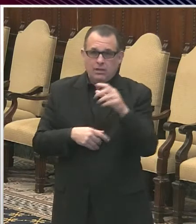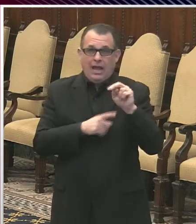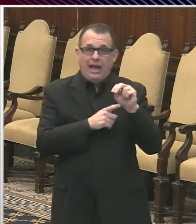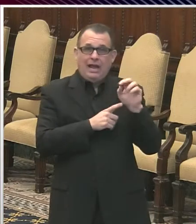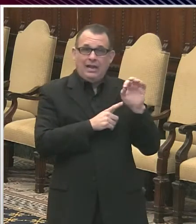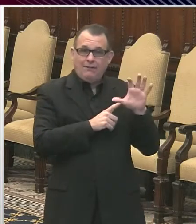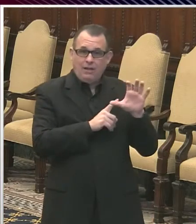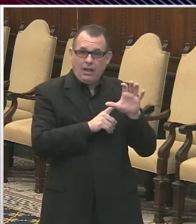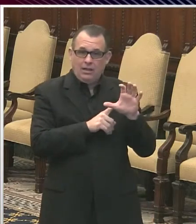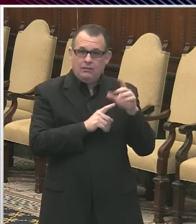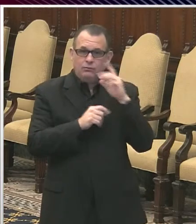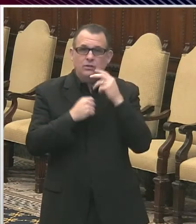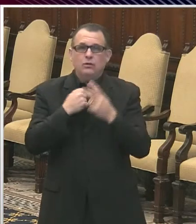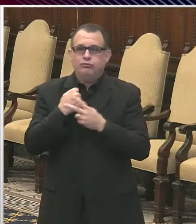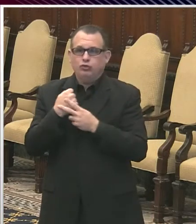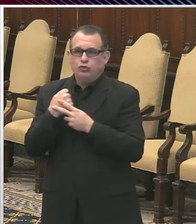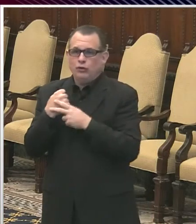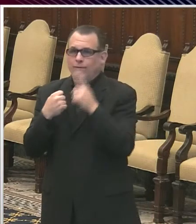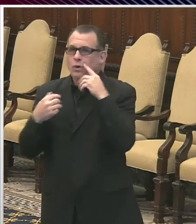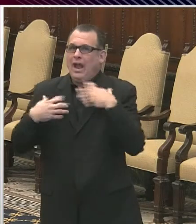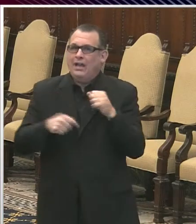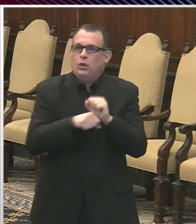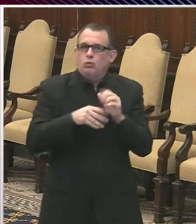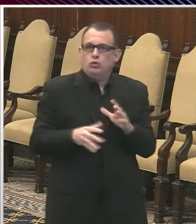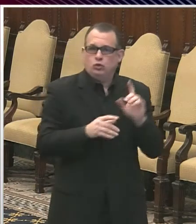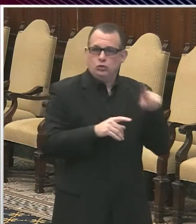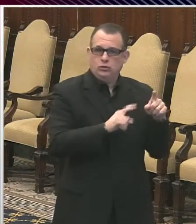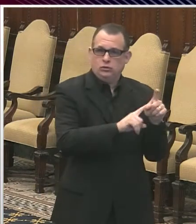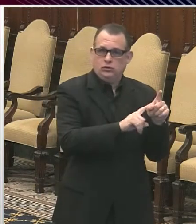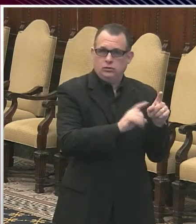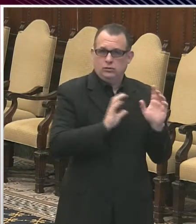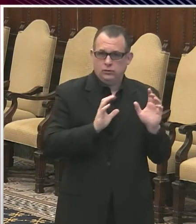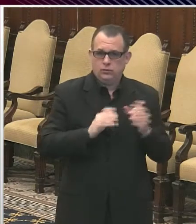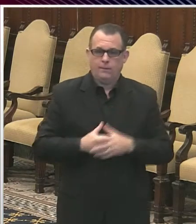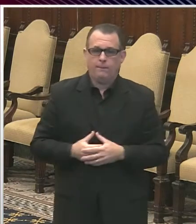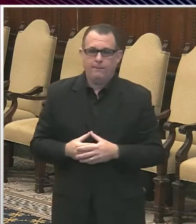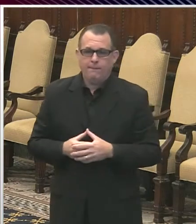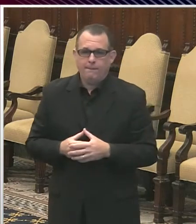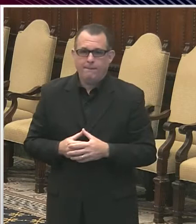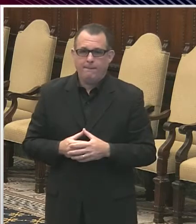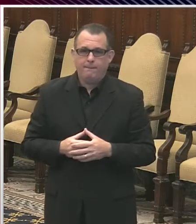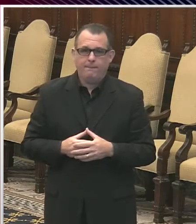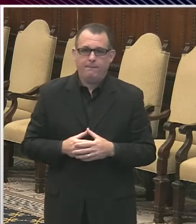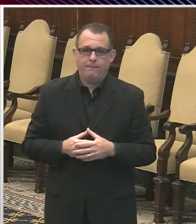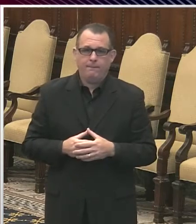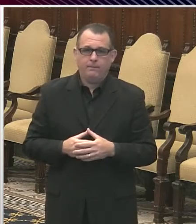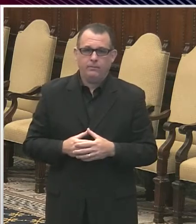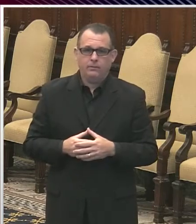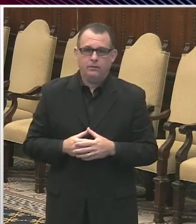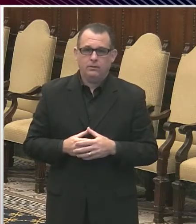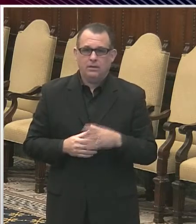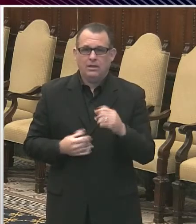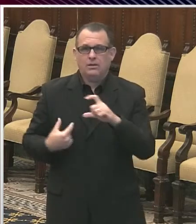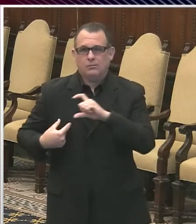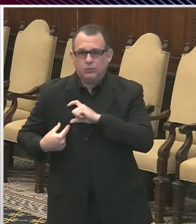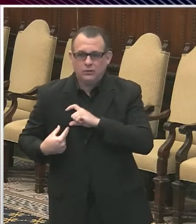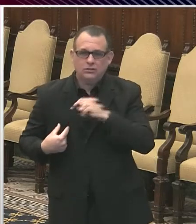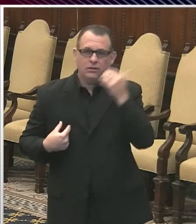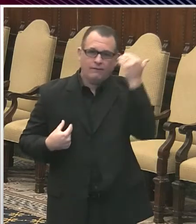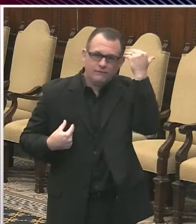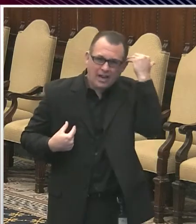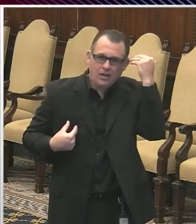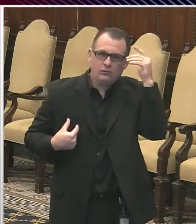to be reserved for our healthcare workers, and at times first responders, depending on